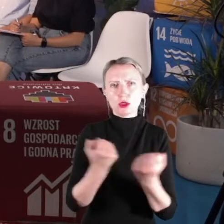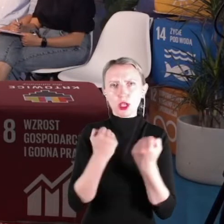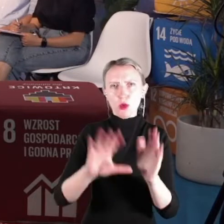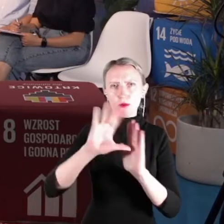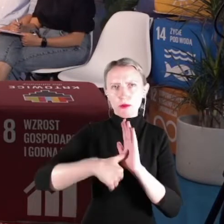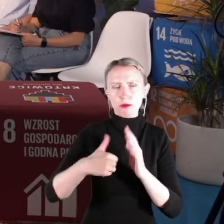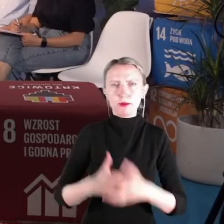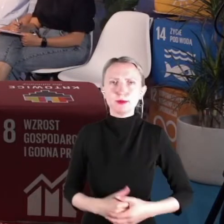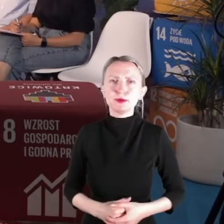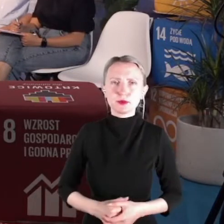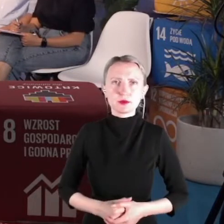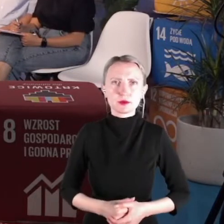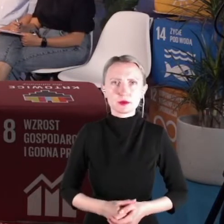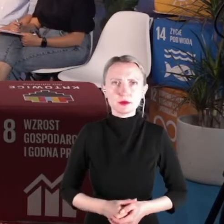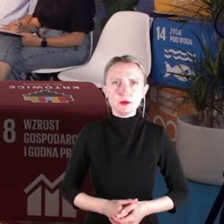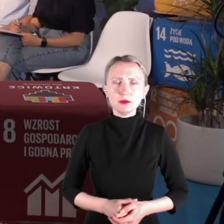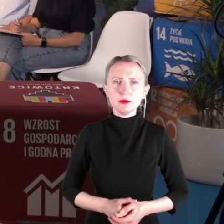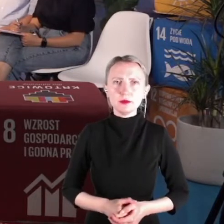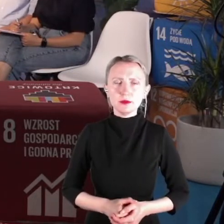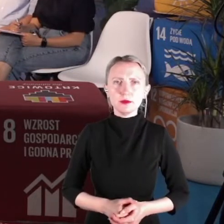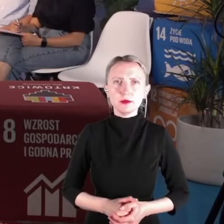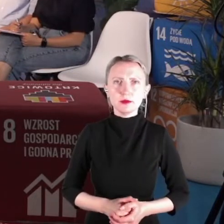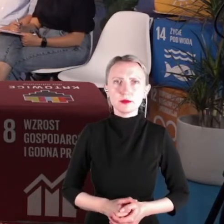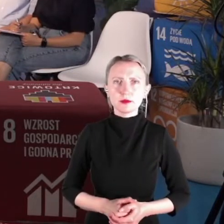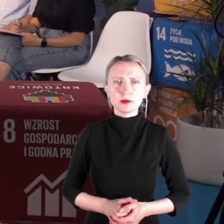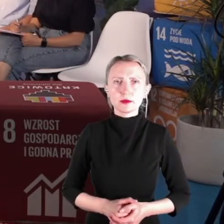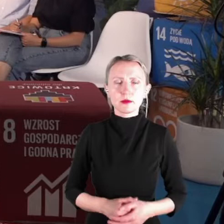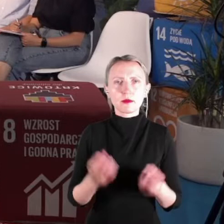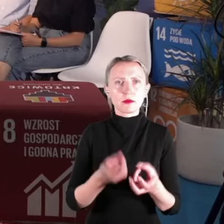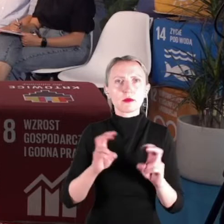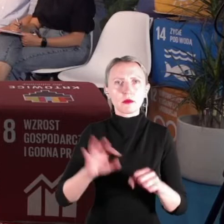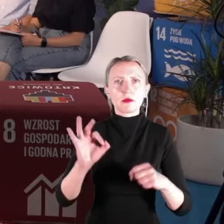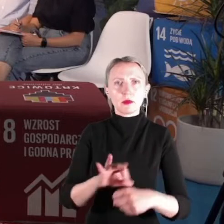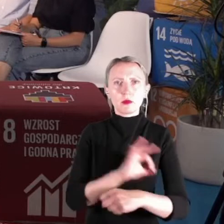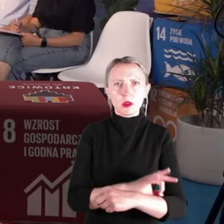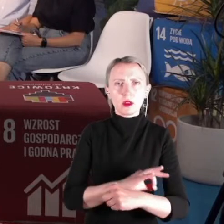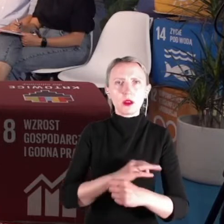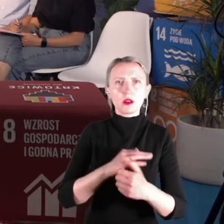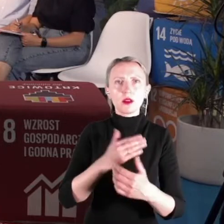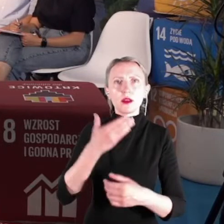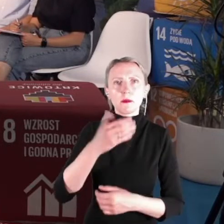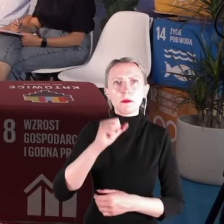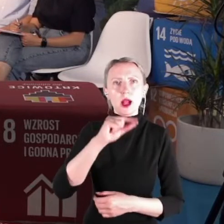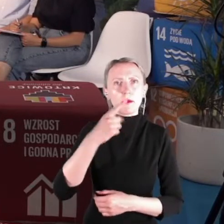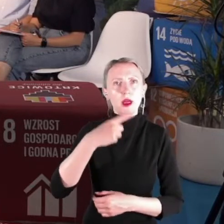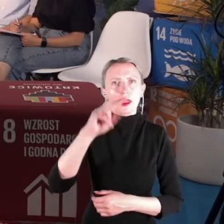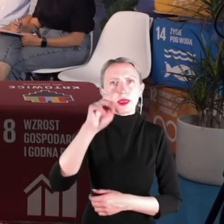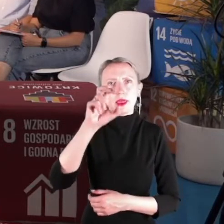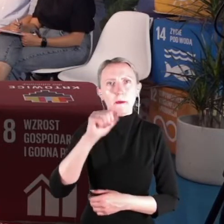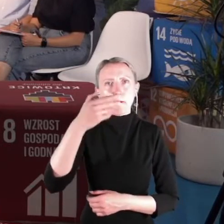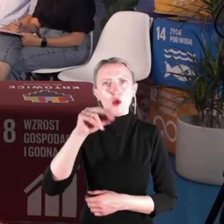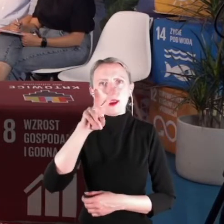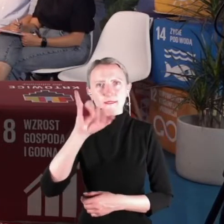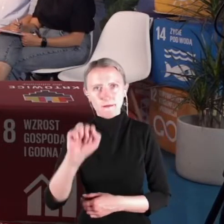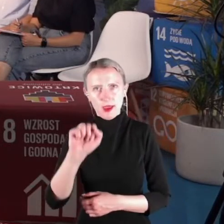also this project, which is called Mapa de Moravia, the Moravia map, forms part of this process. It's a large-scale map of